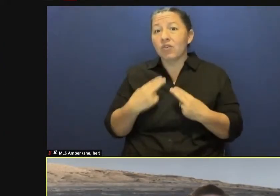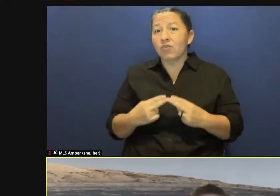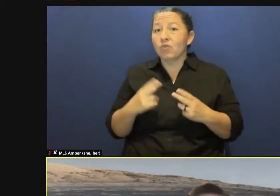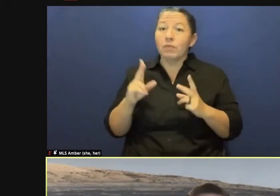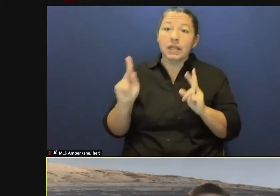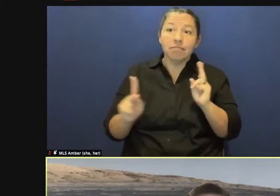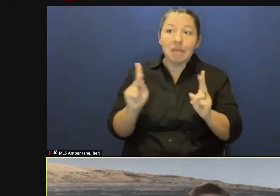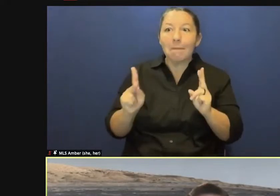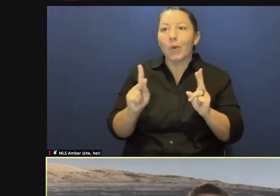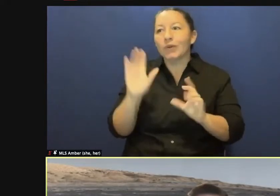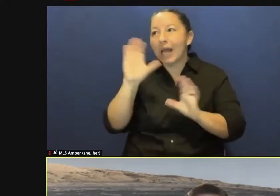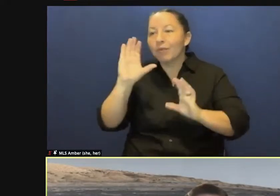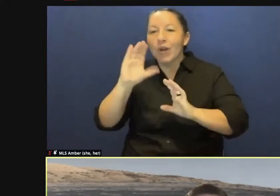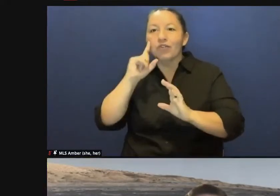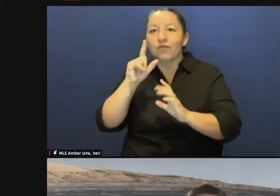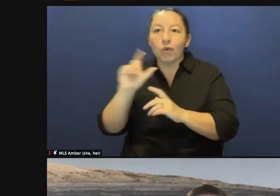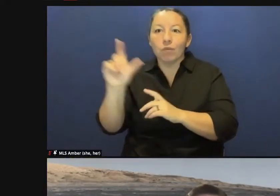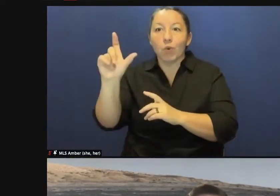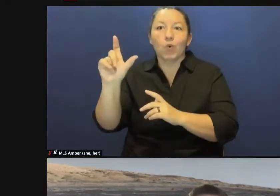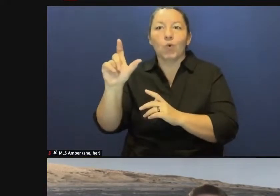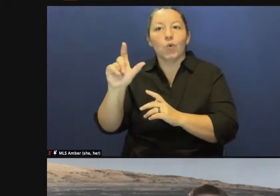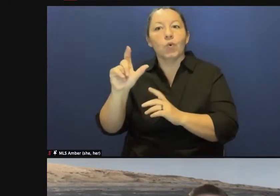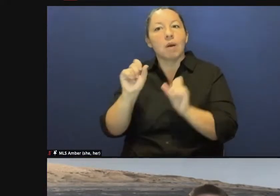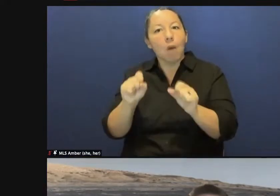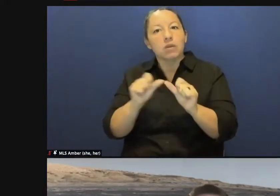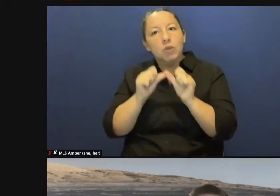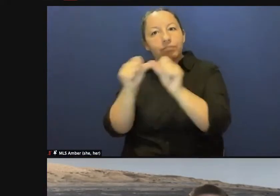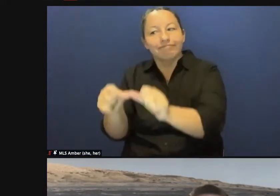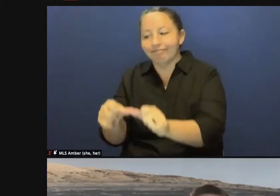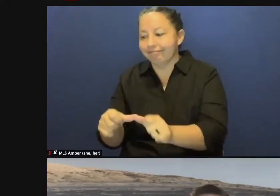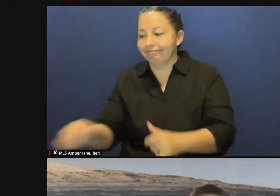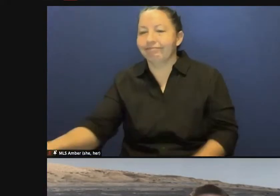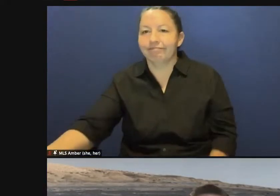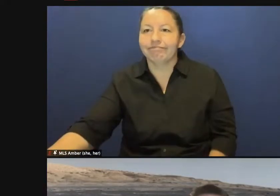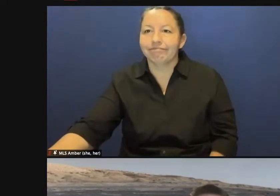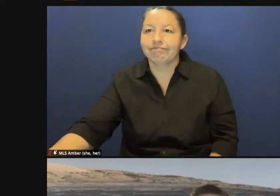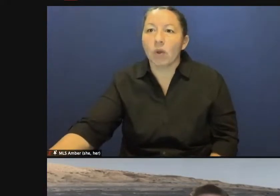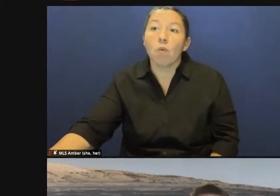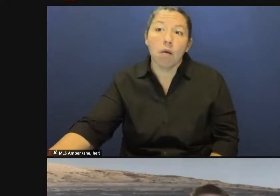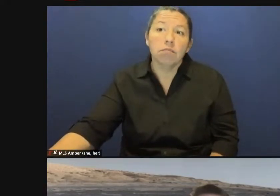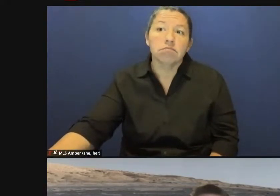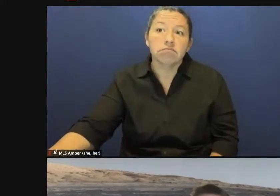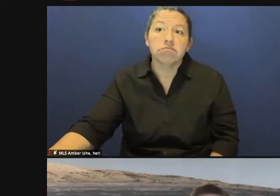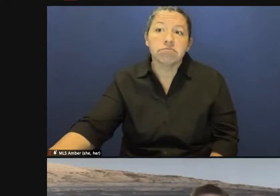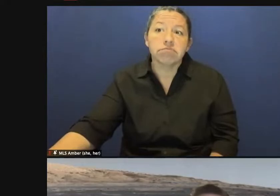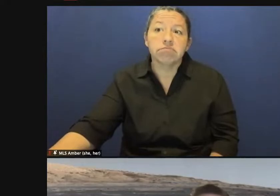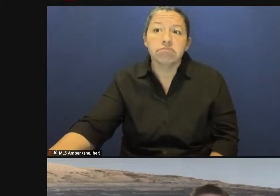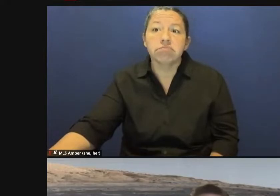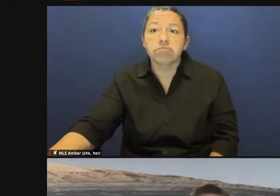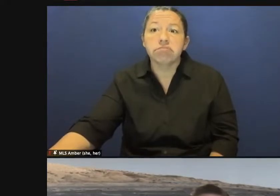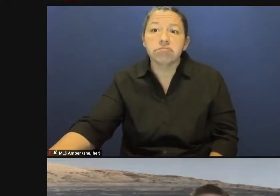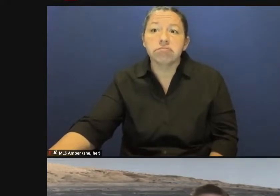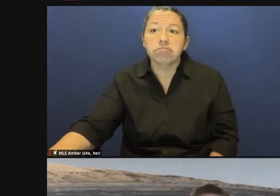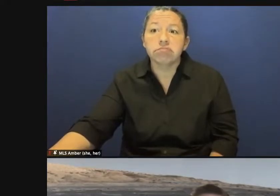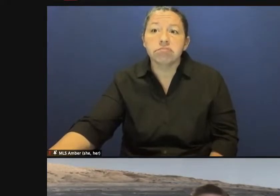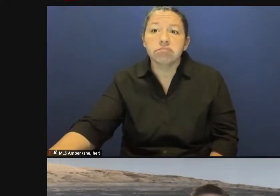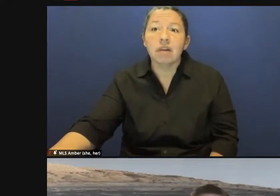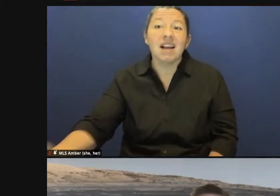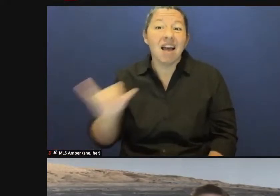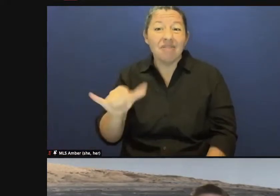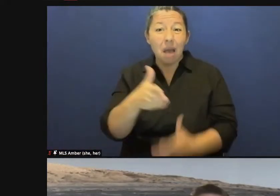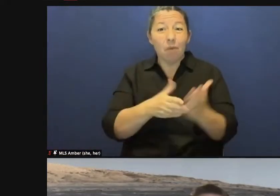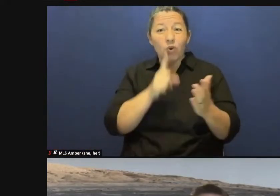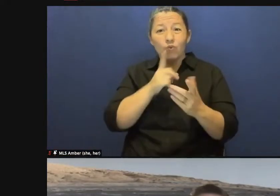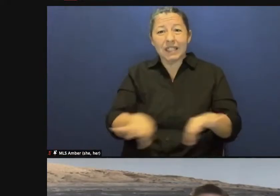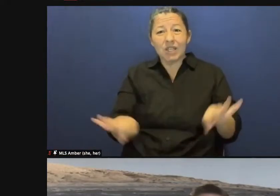sustainable? Yes, the sustainability part of it is really critical, and we must really